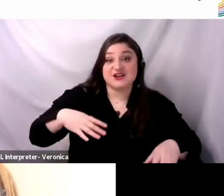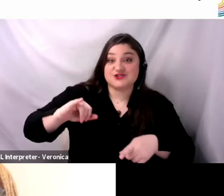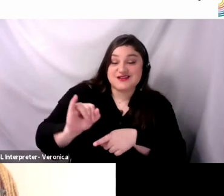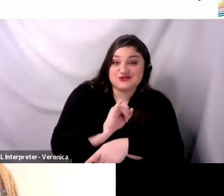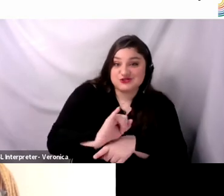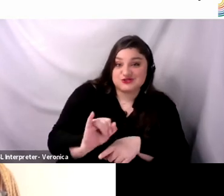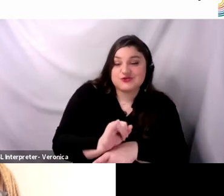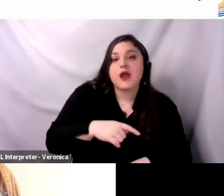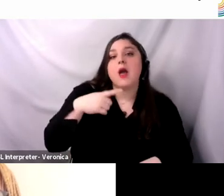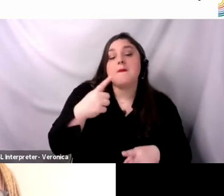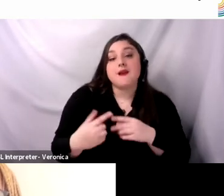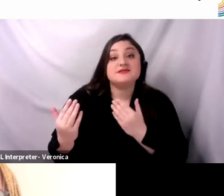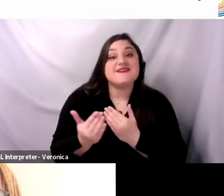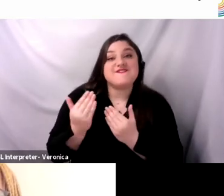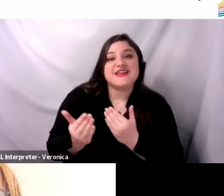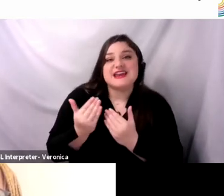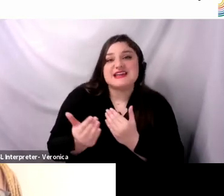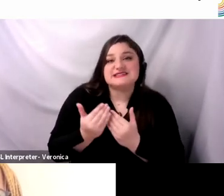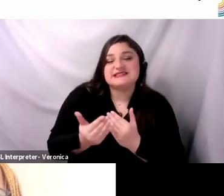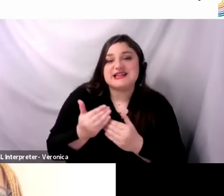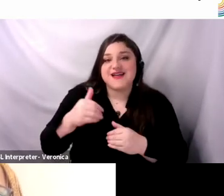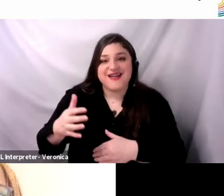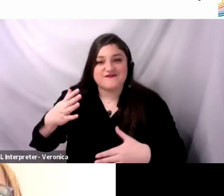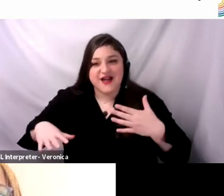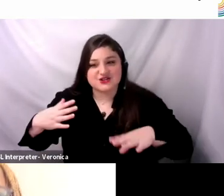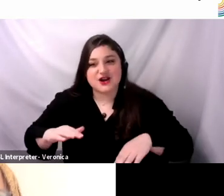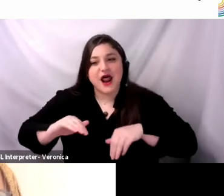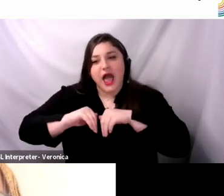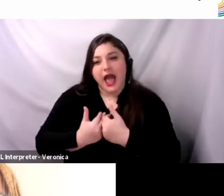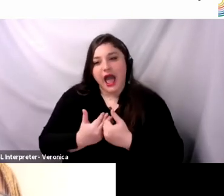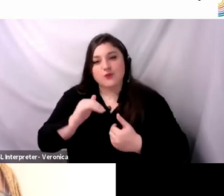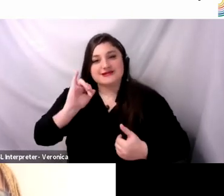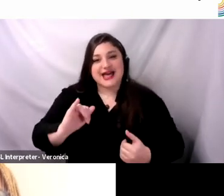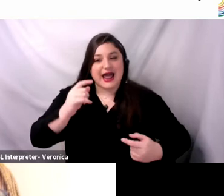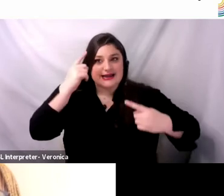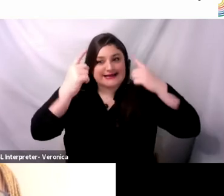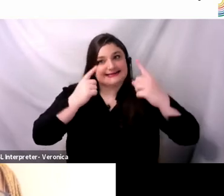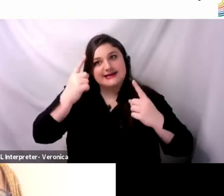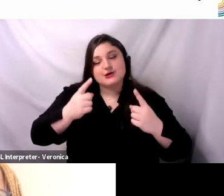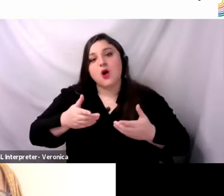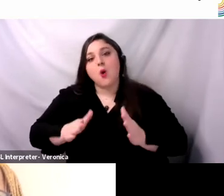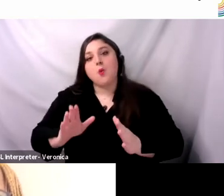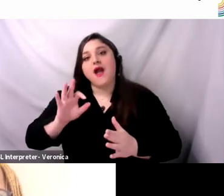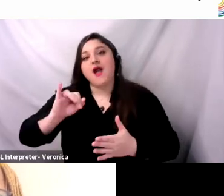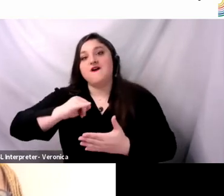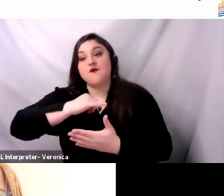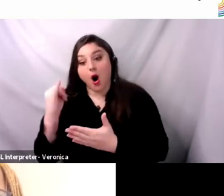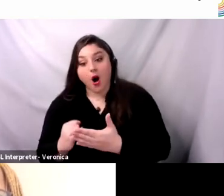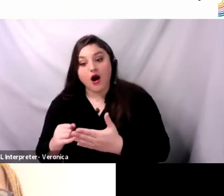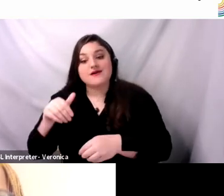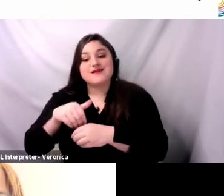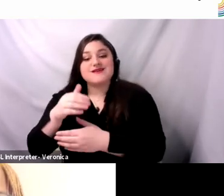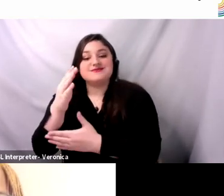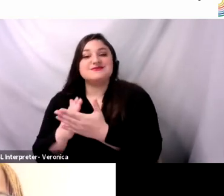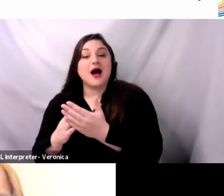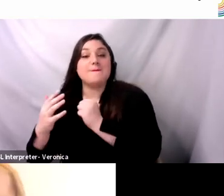has impacted fashion as being seen as a form of art in Occidental countries, but not so much